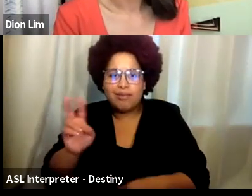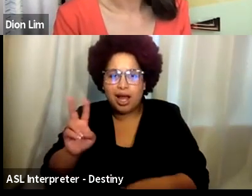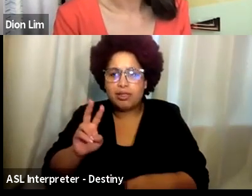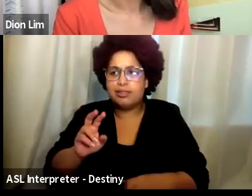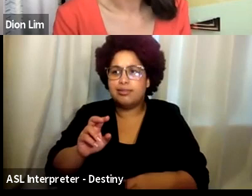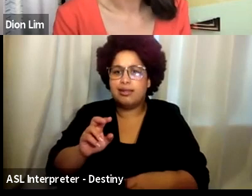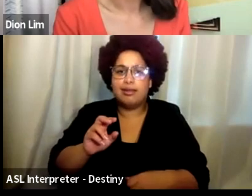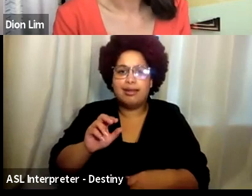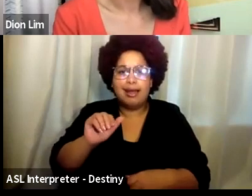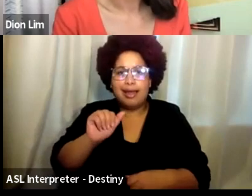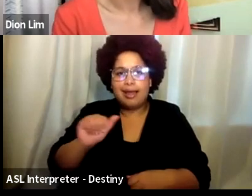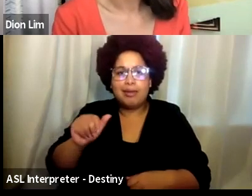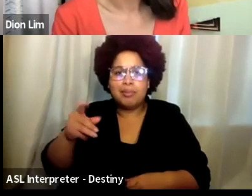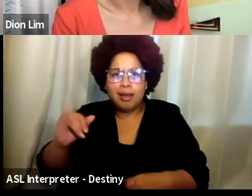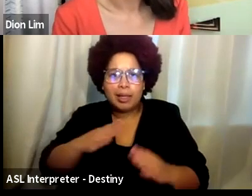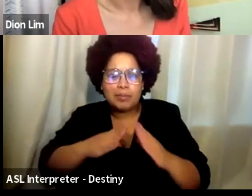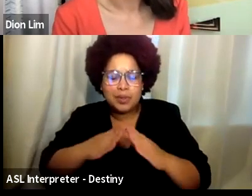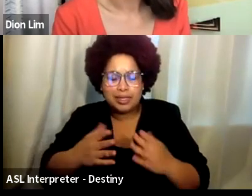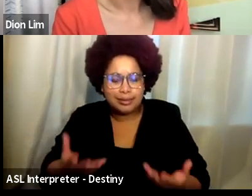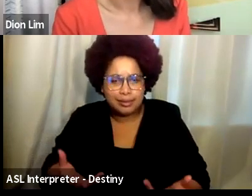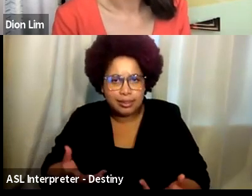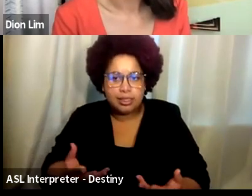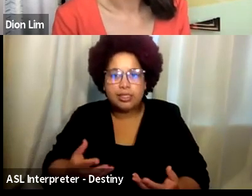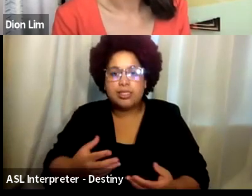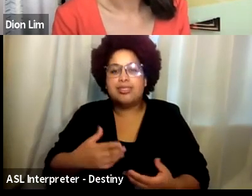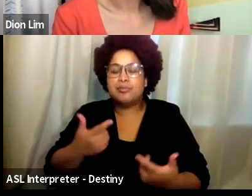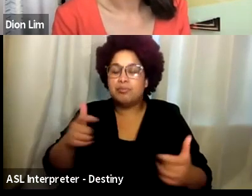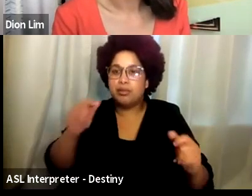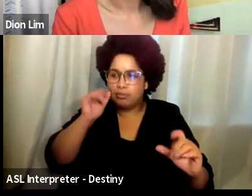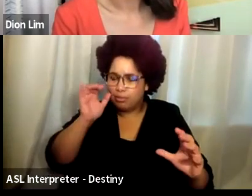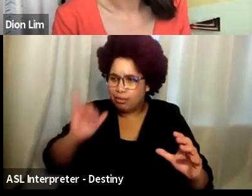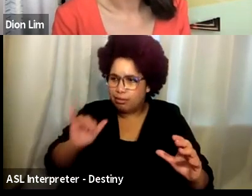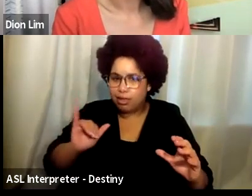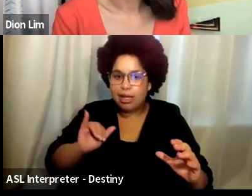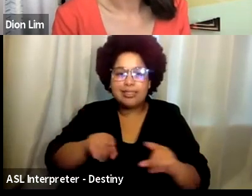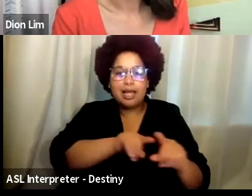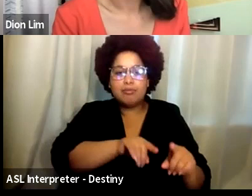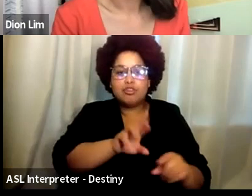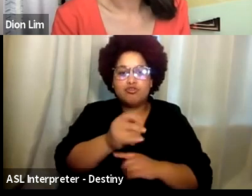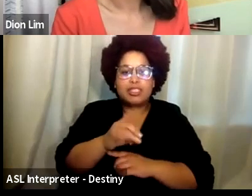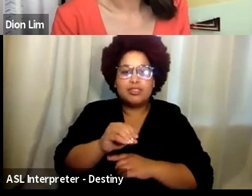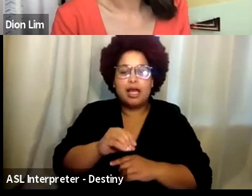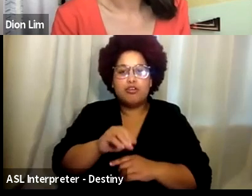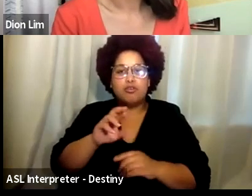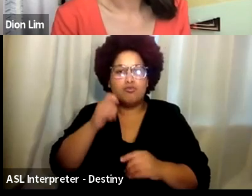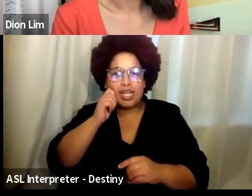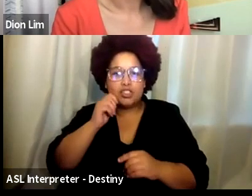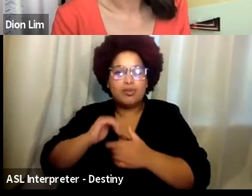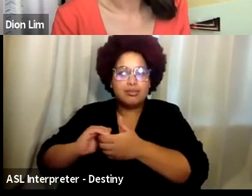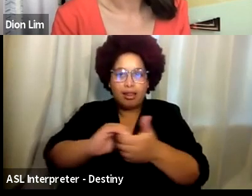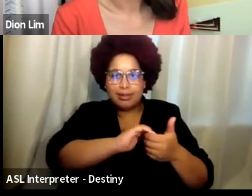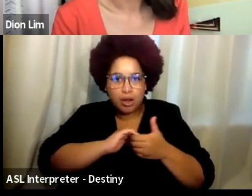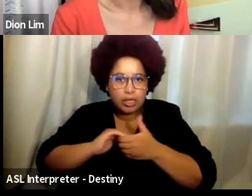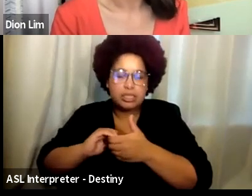another big, big eye-opening moment. And I think, you know, racial solidarity, as Richard was saying, is the key to moving forward. And I've done so many stories.